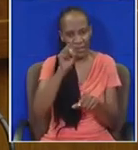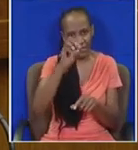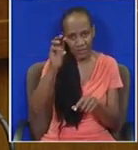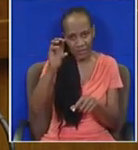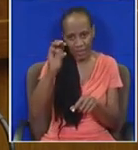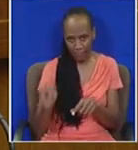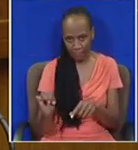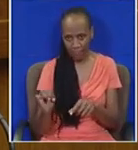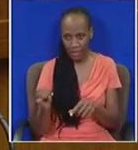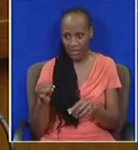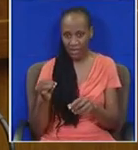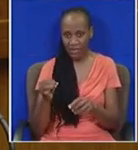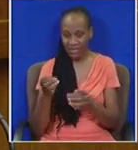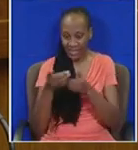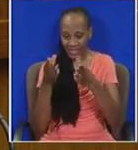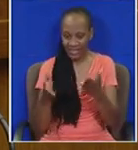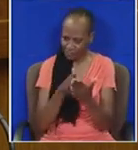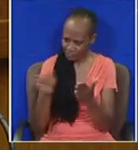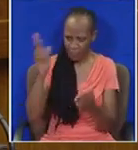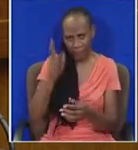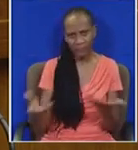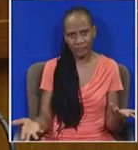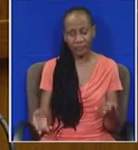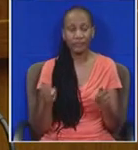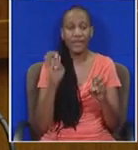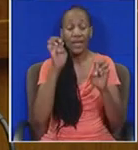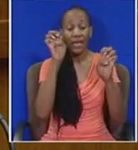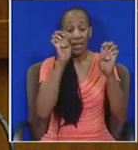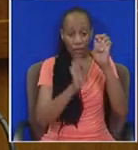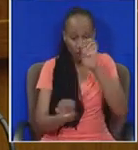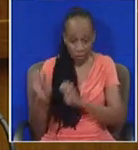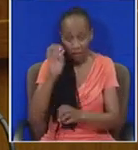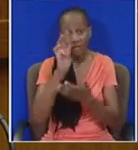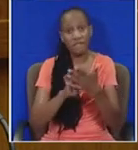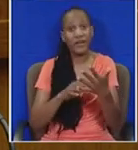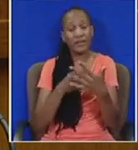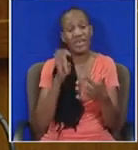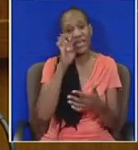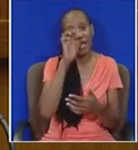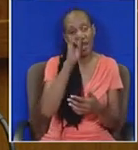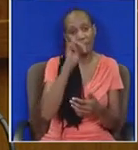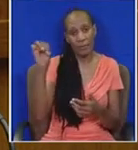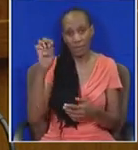third proposal, establishing monitoring and evaluation framework,